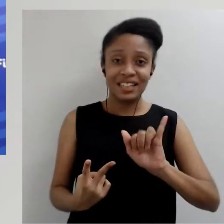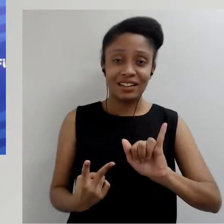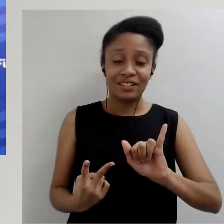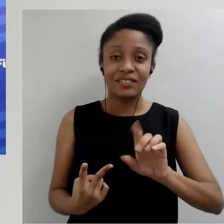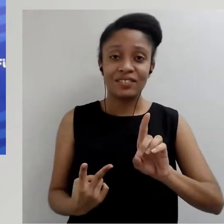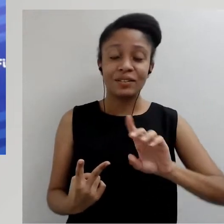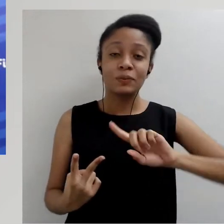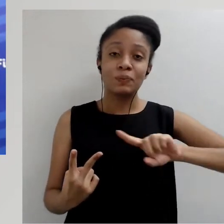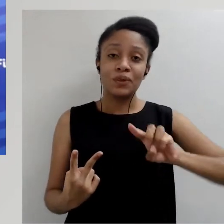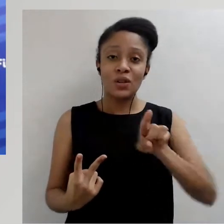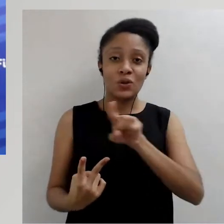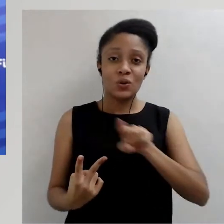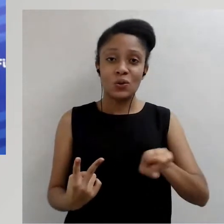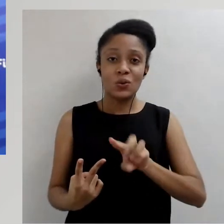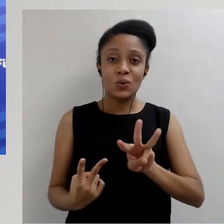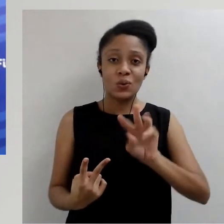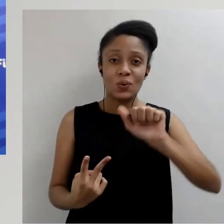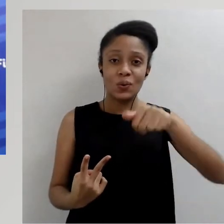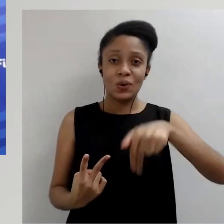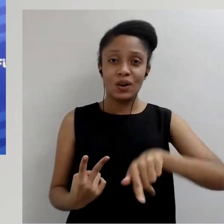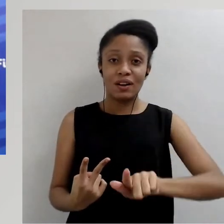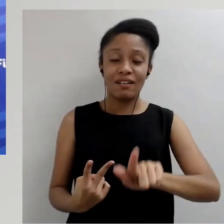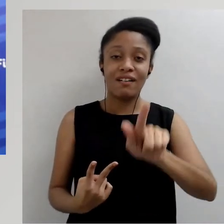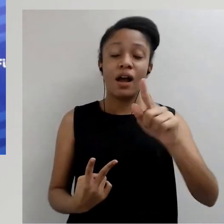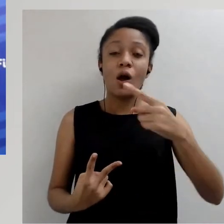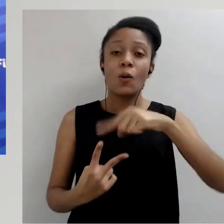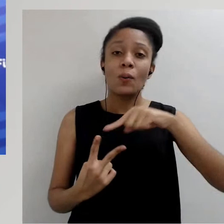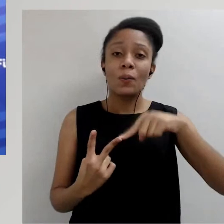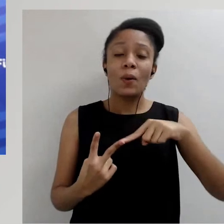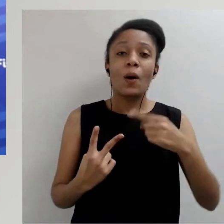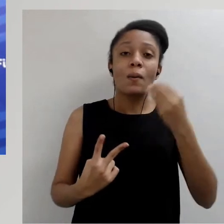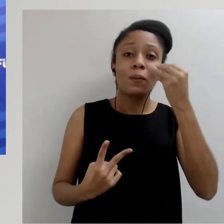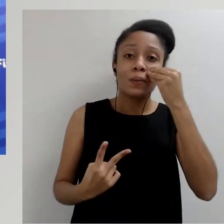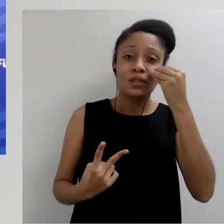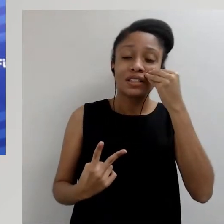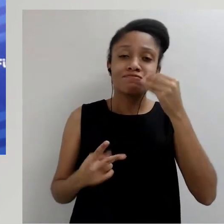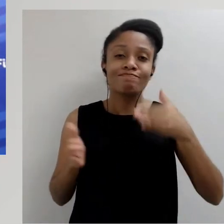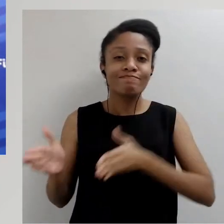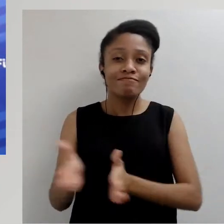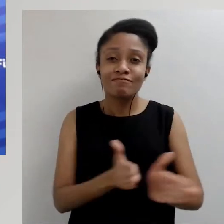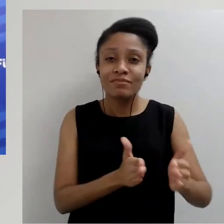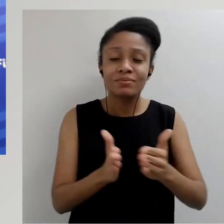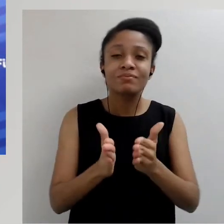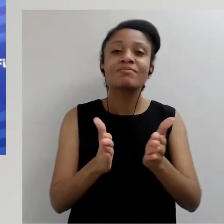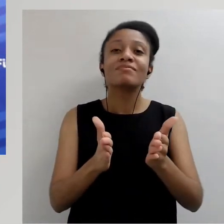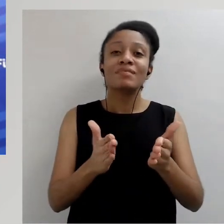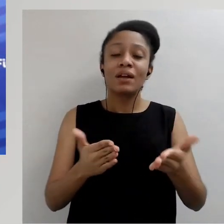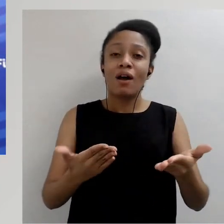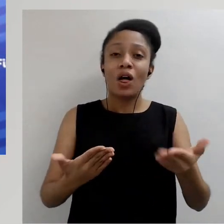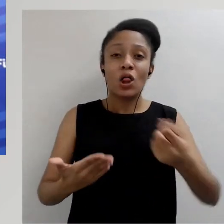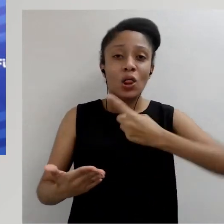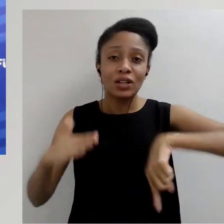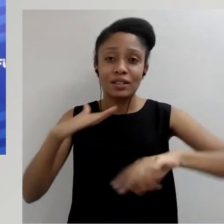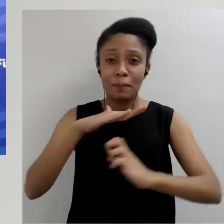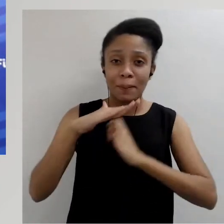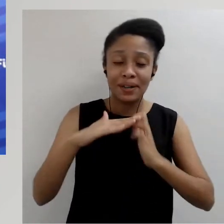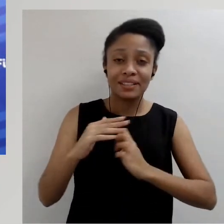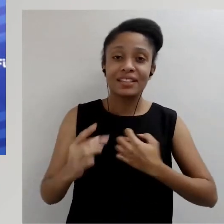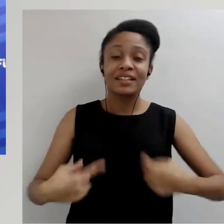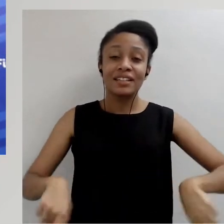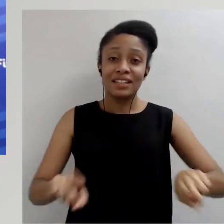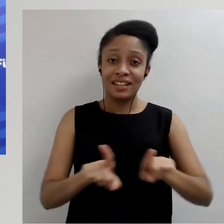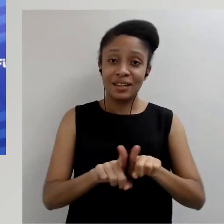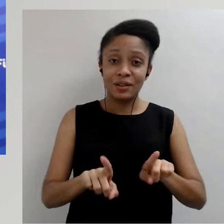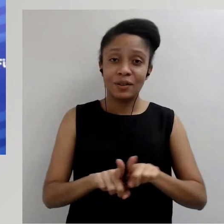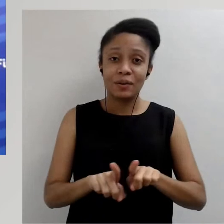Mr. David Zwang for showing you the possible paths for our companies. President of ABIGRAF